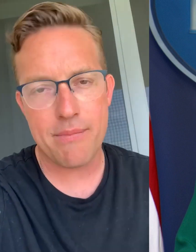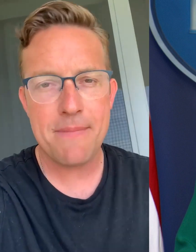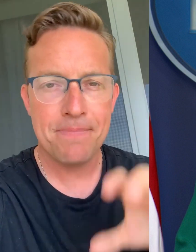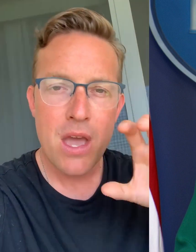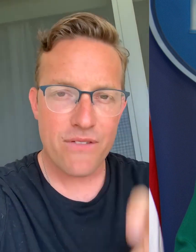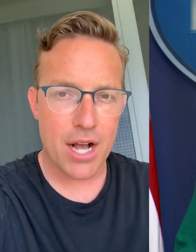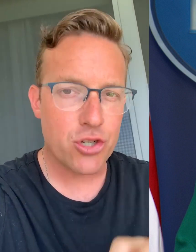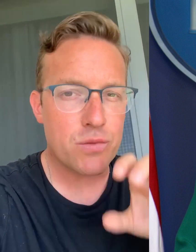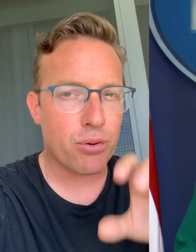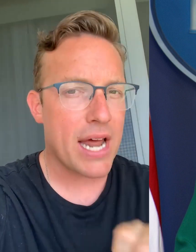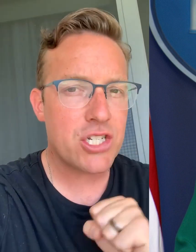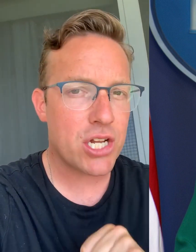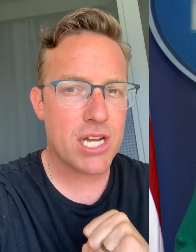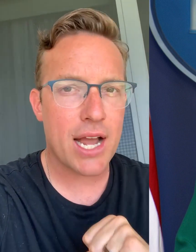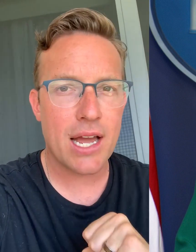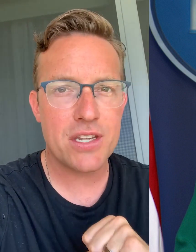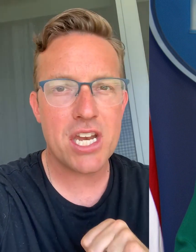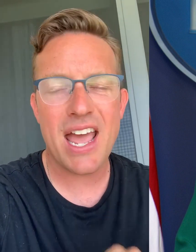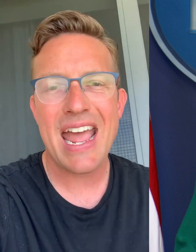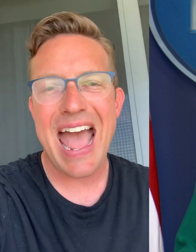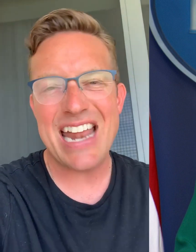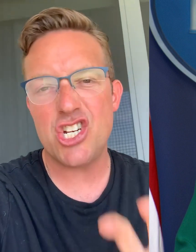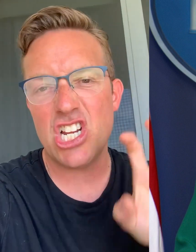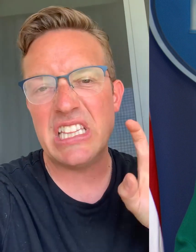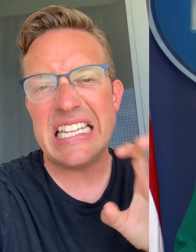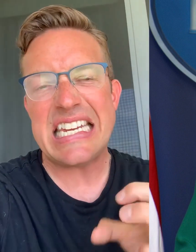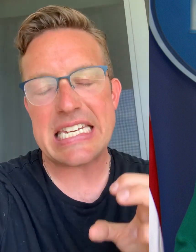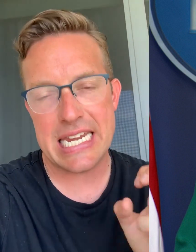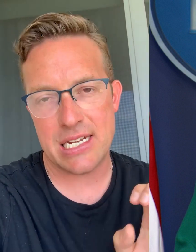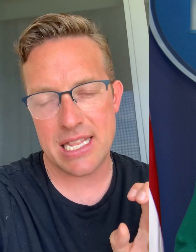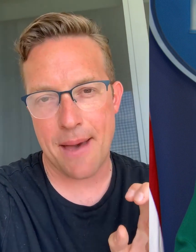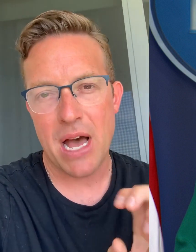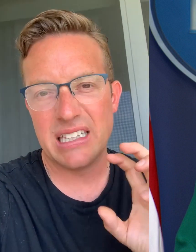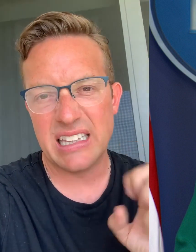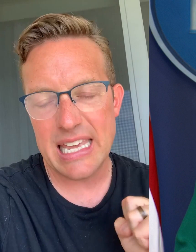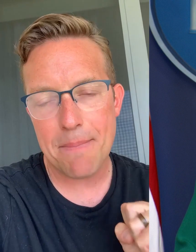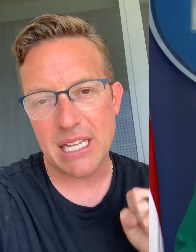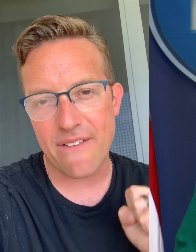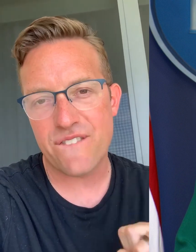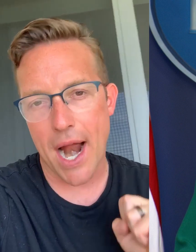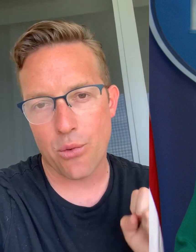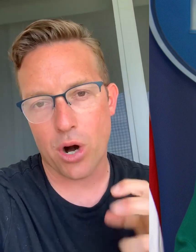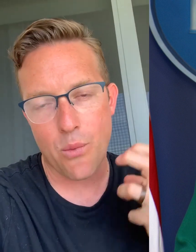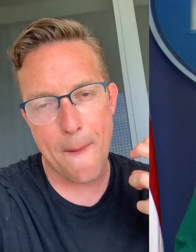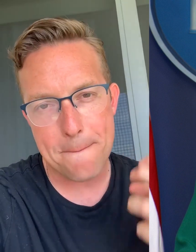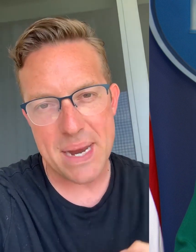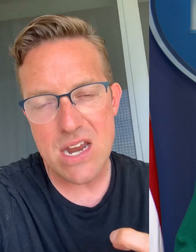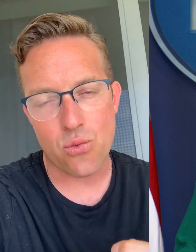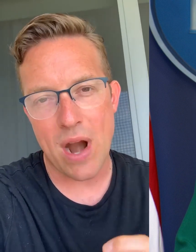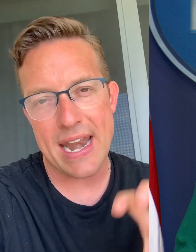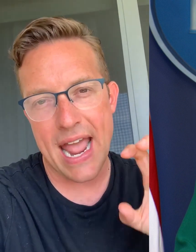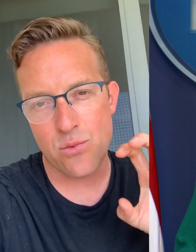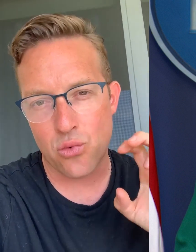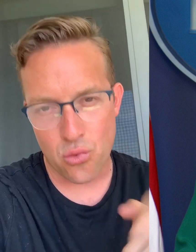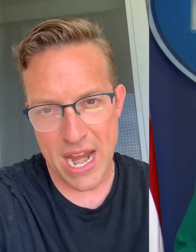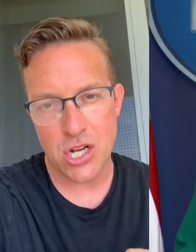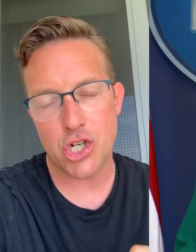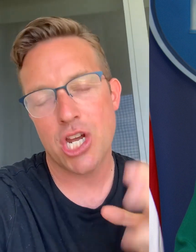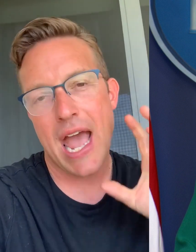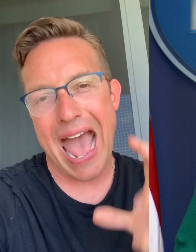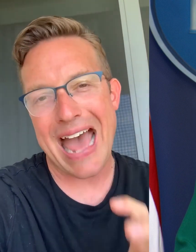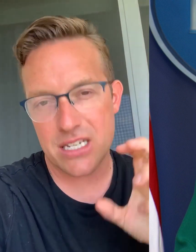economy. Fox News pressed Jen Psaki on this today and she lit into them, lit up like a firework, went beet red and